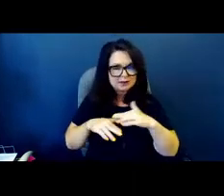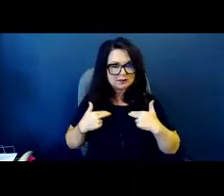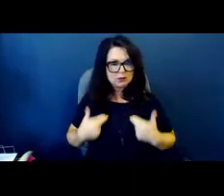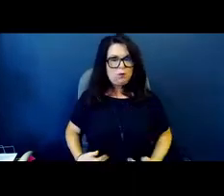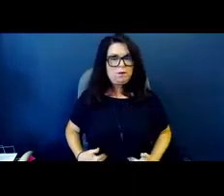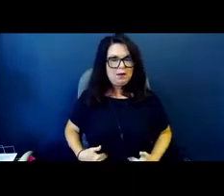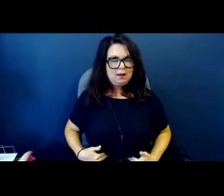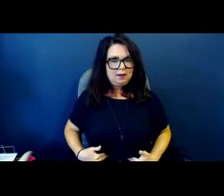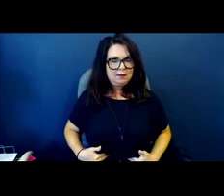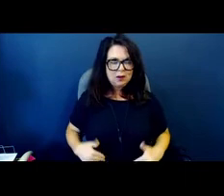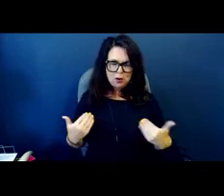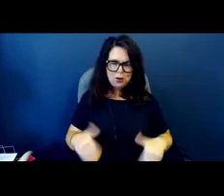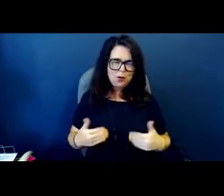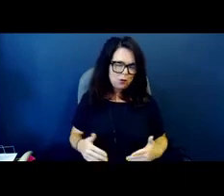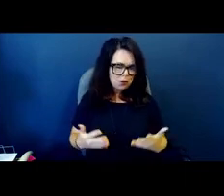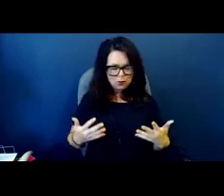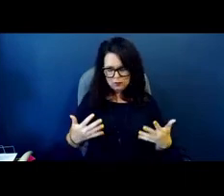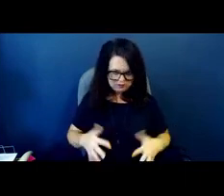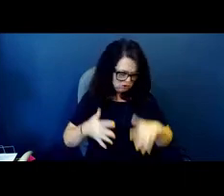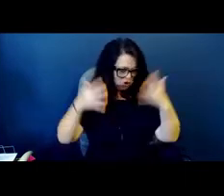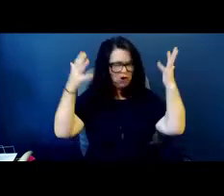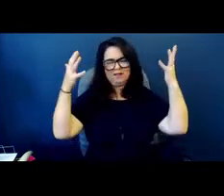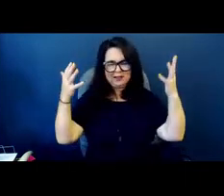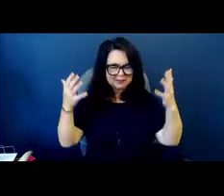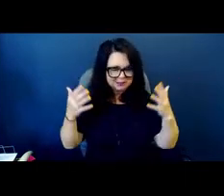extraordinarily nervous because I